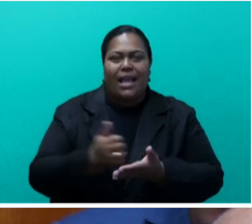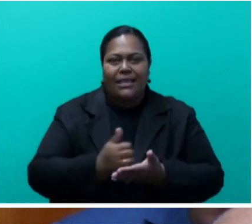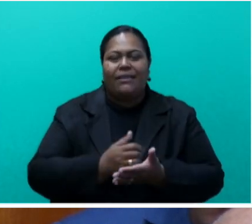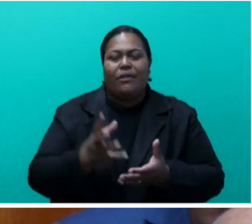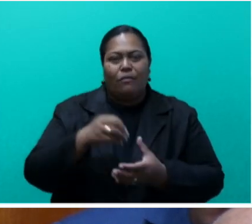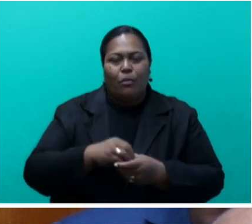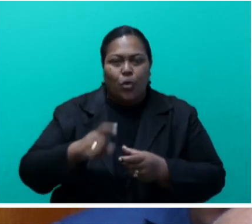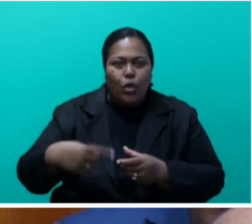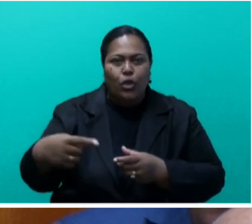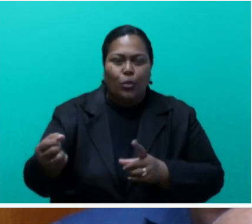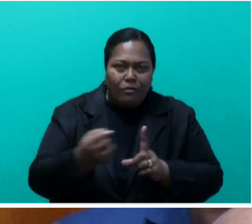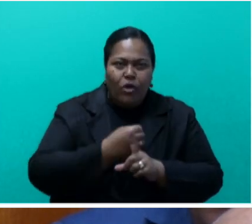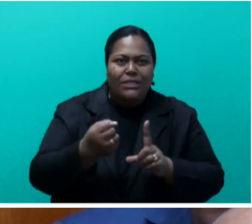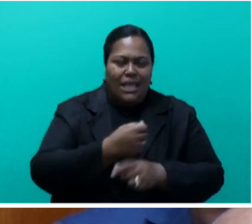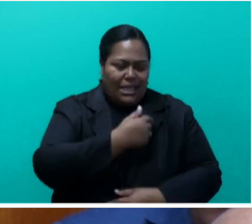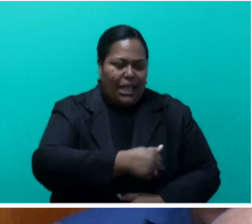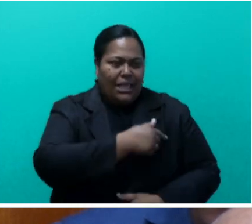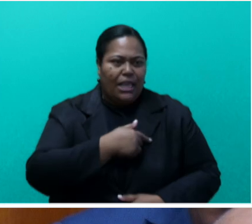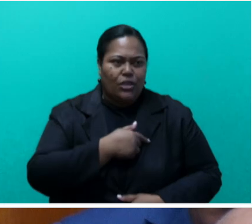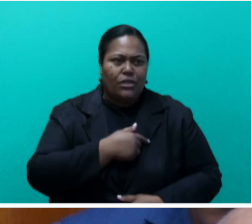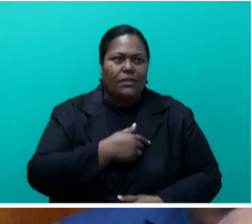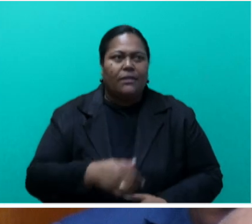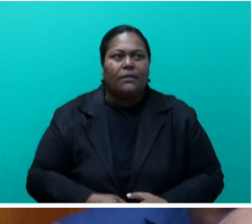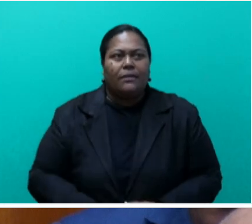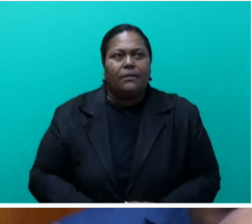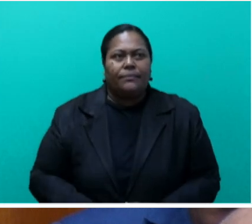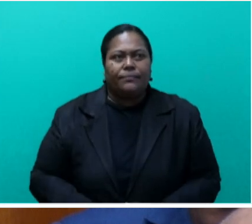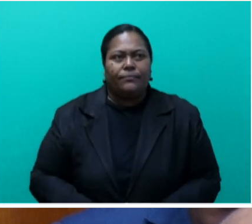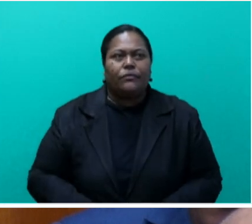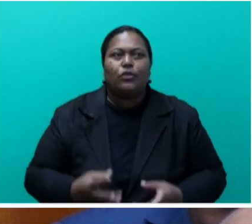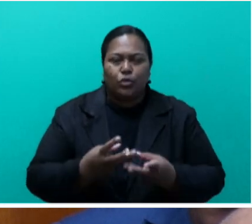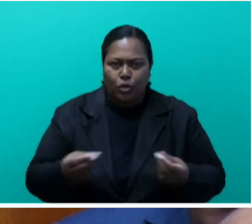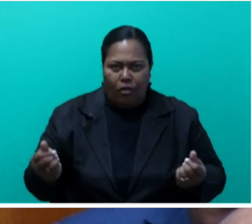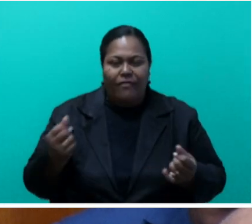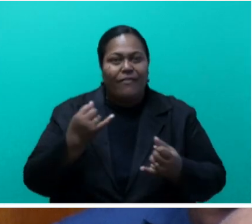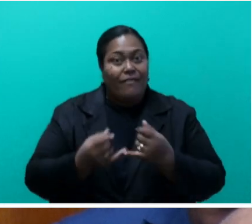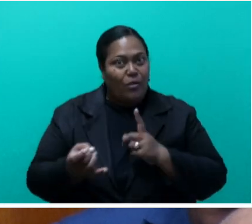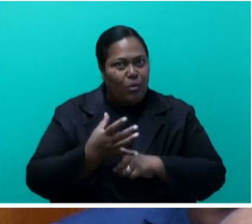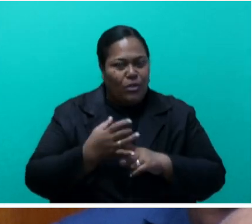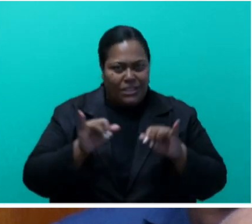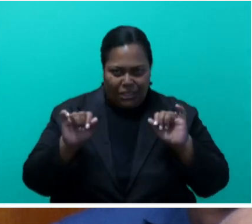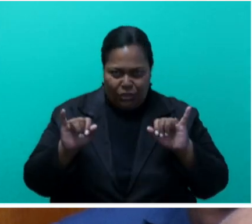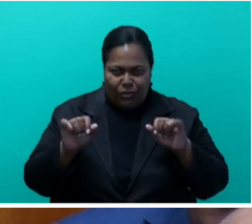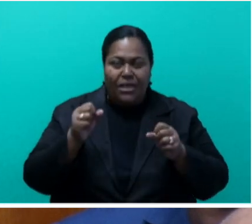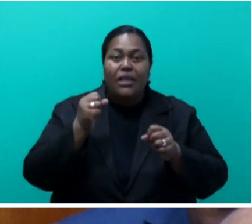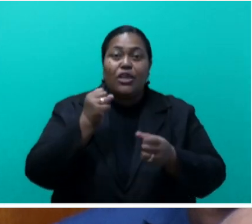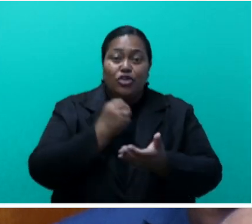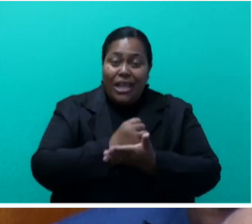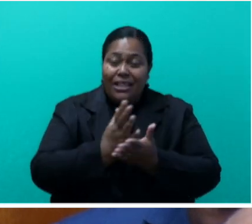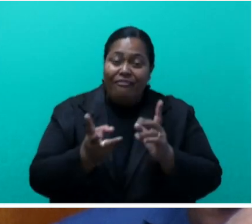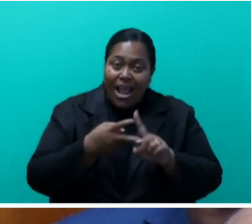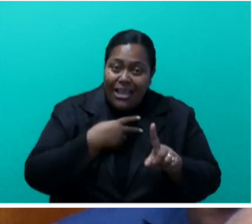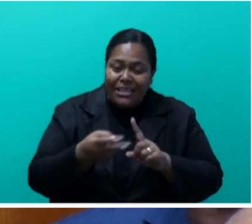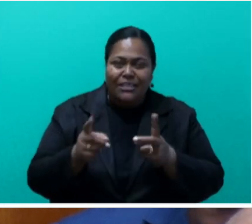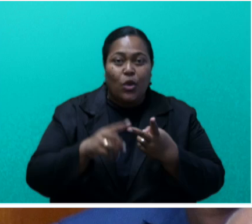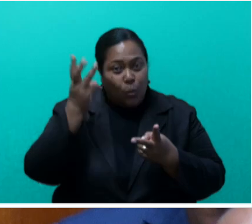advocacy and dedication to addressing the critical issues: gender-based violence, women economic